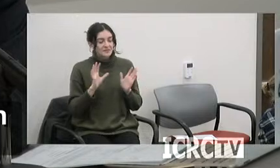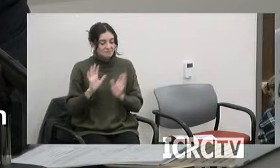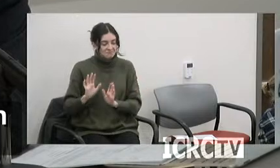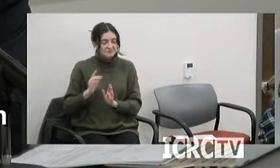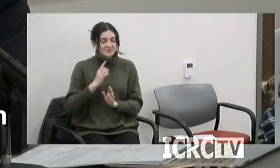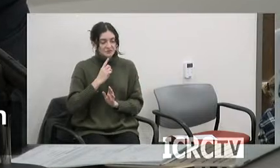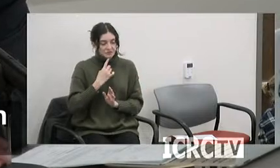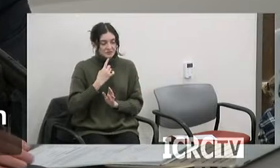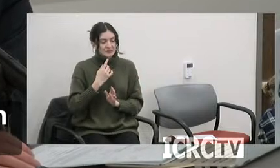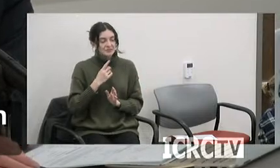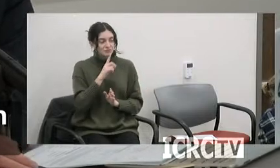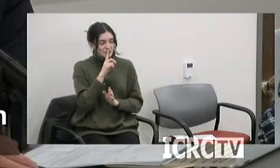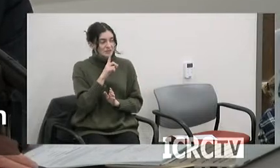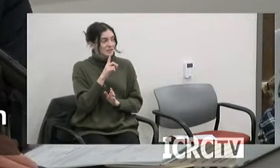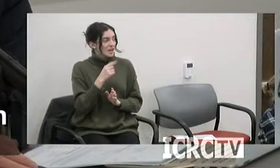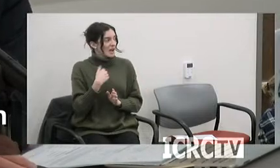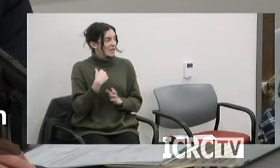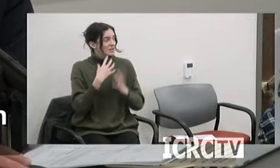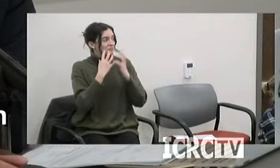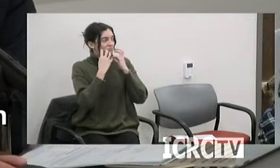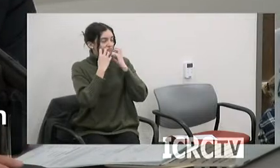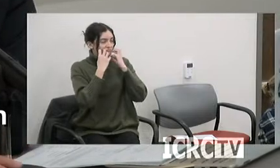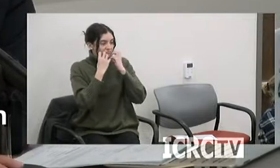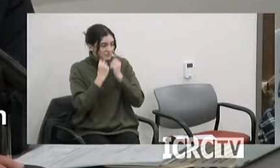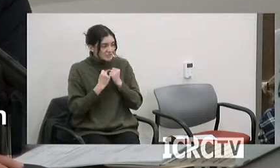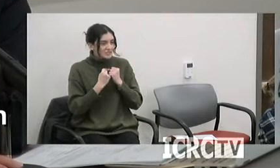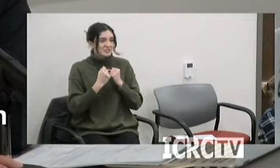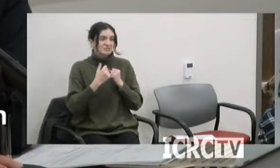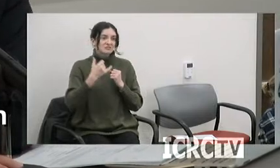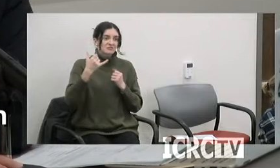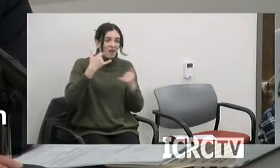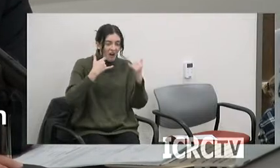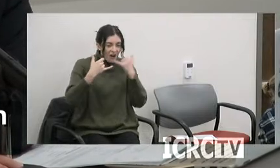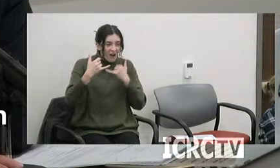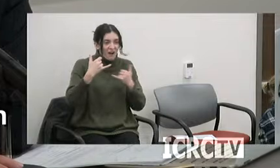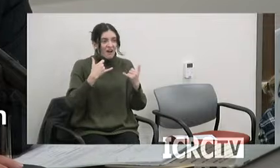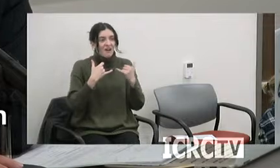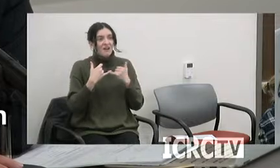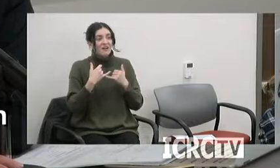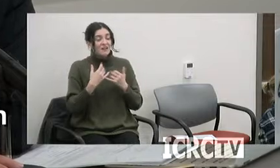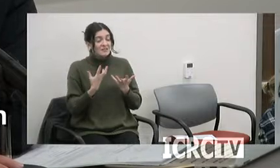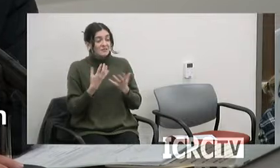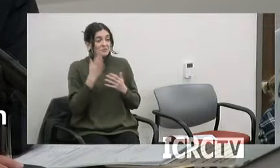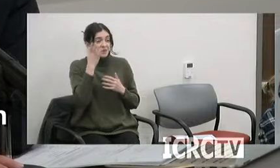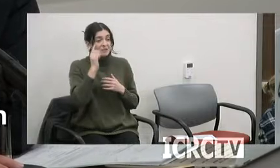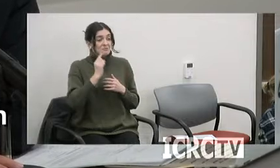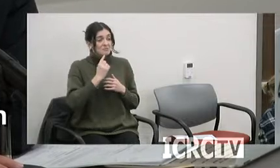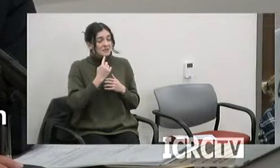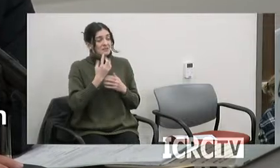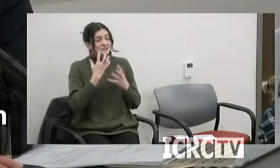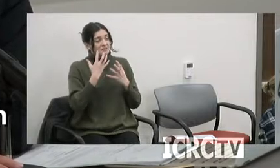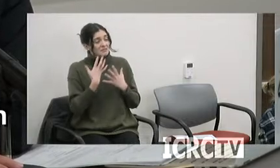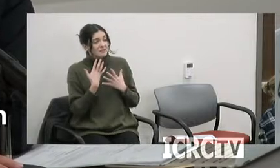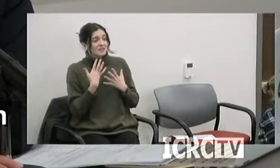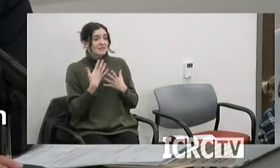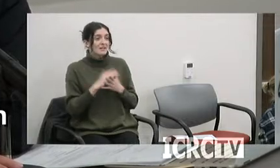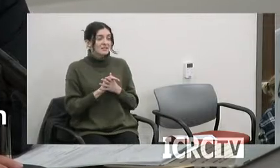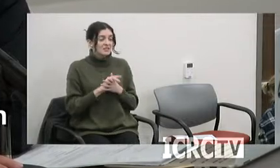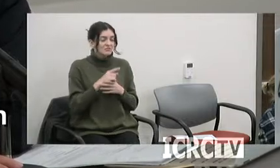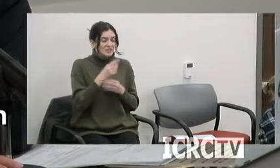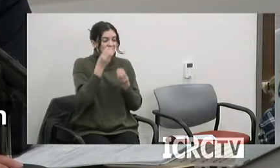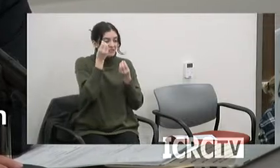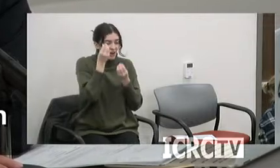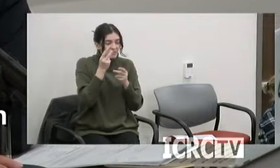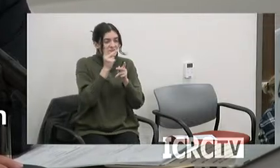appreciate the ongoing phone calls. I actually will miss our calls because you're thoughtful, you ask a lot of